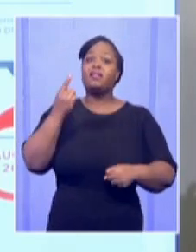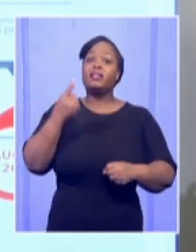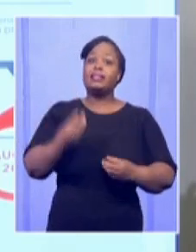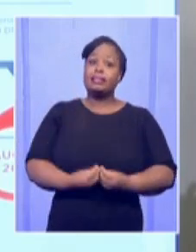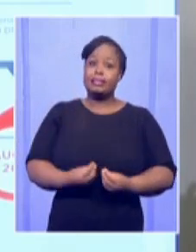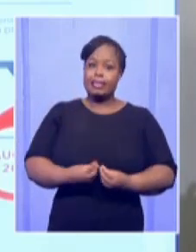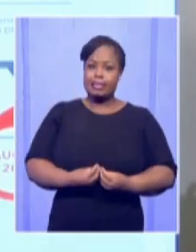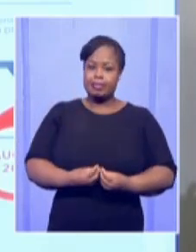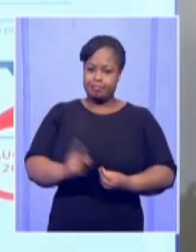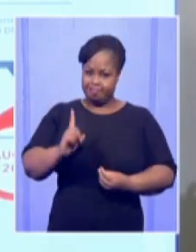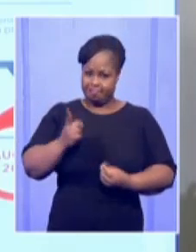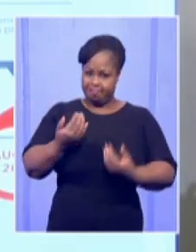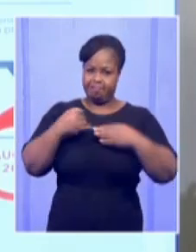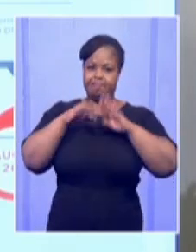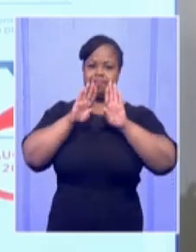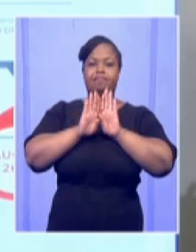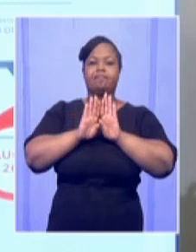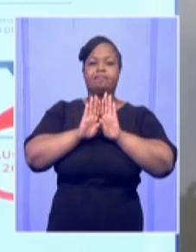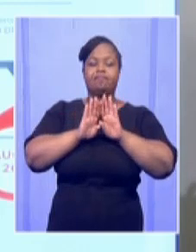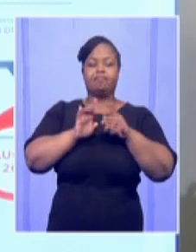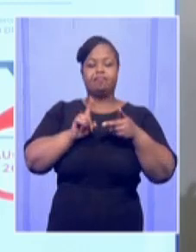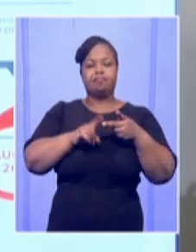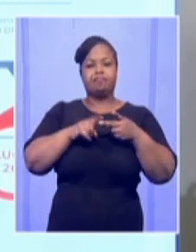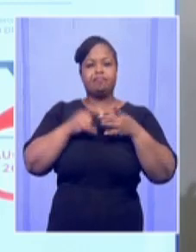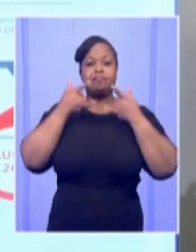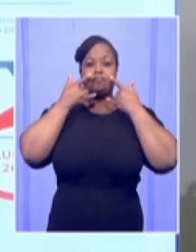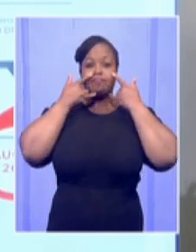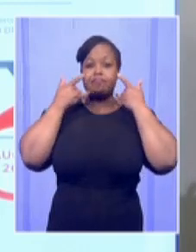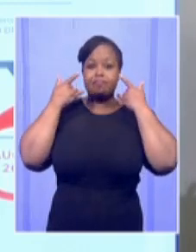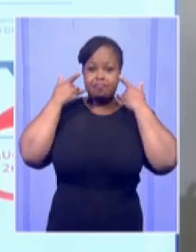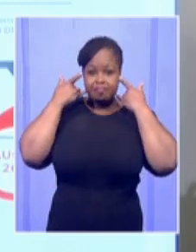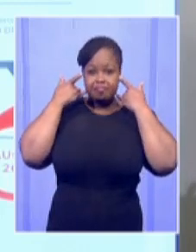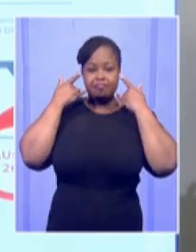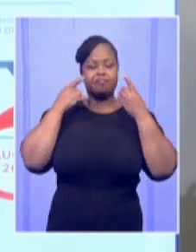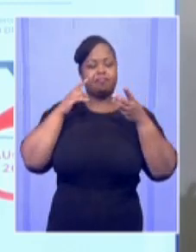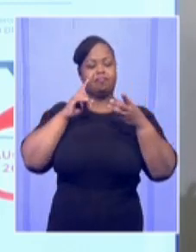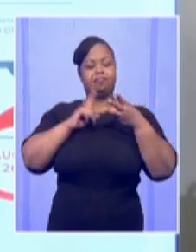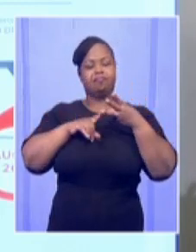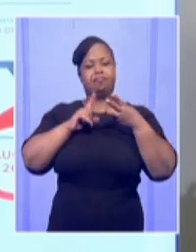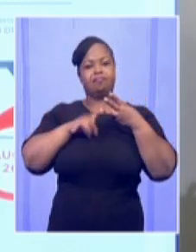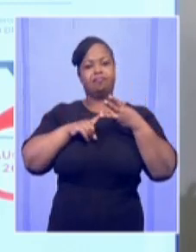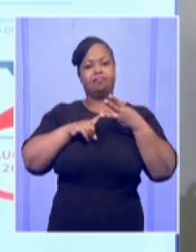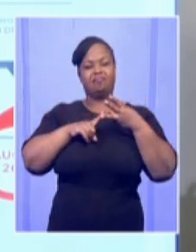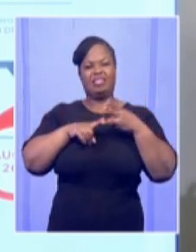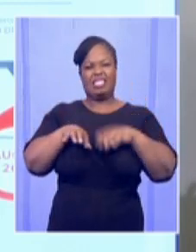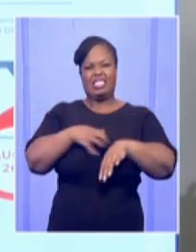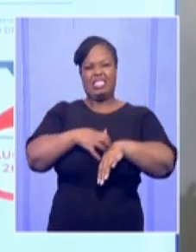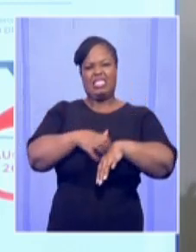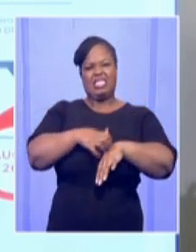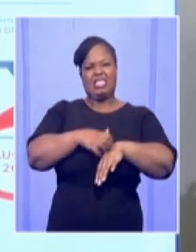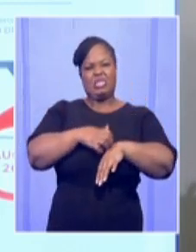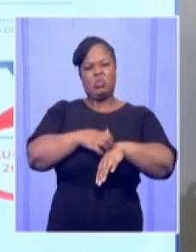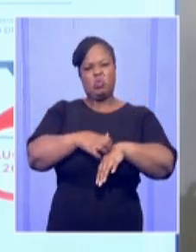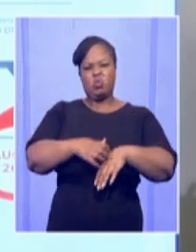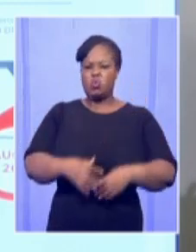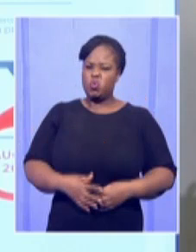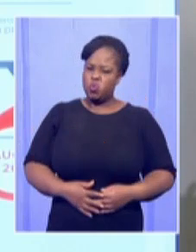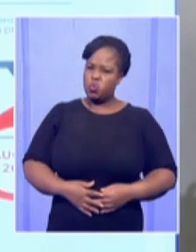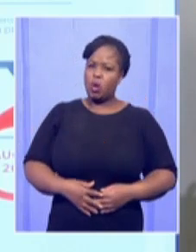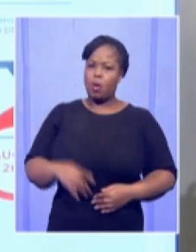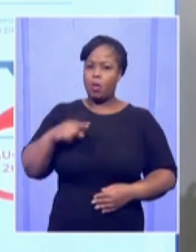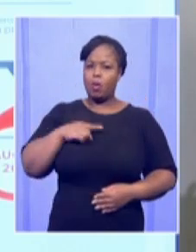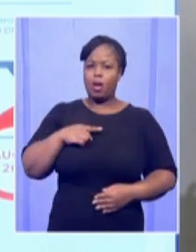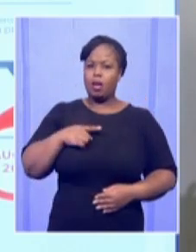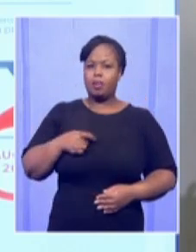could be the lockdown, could be the wearing of masks. Another one will remind you of the irritation concerning